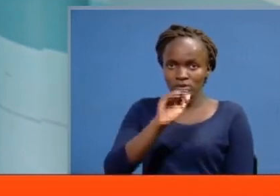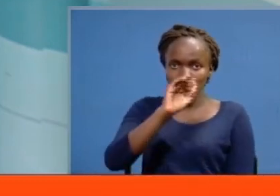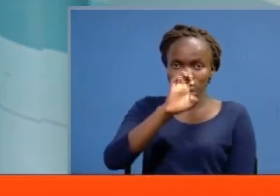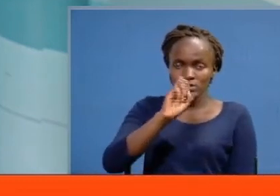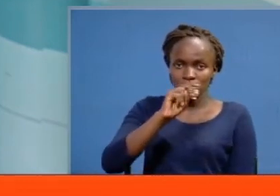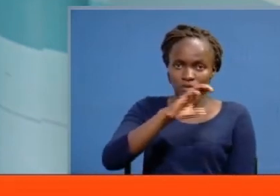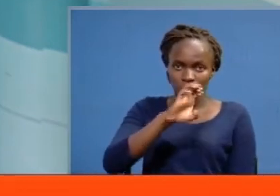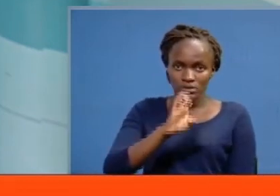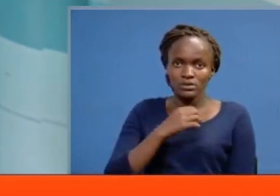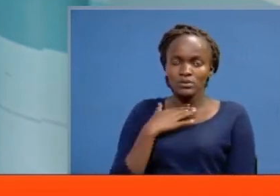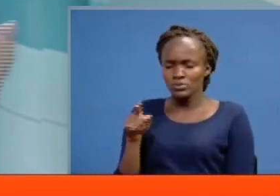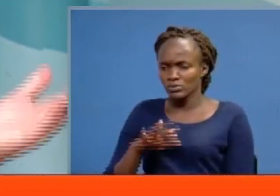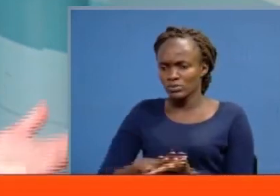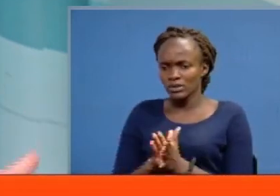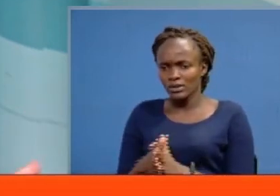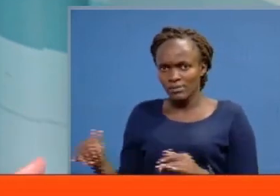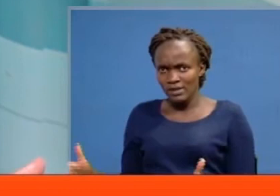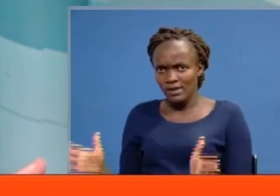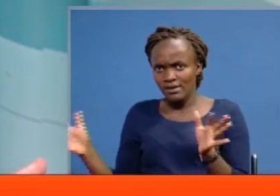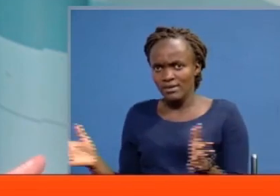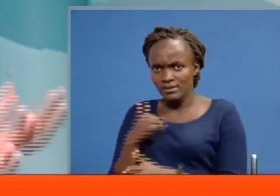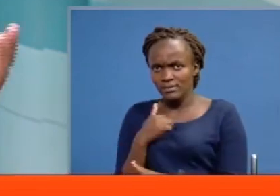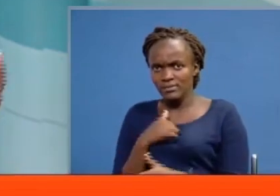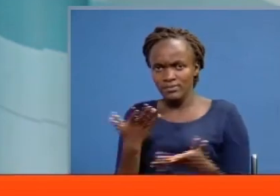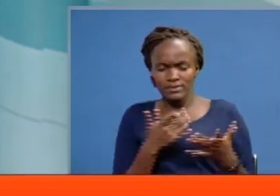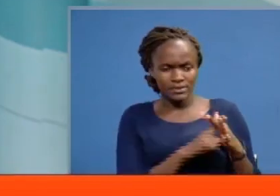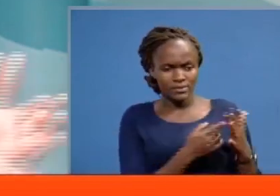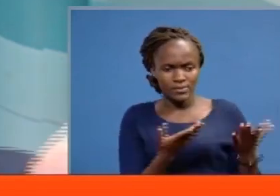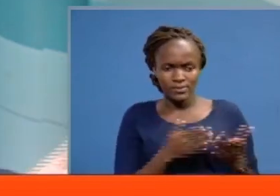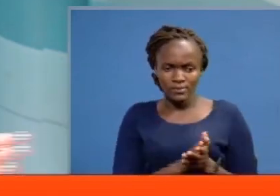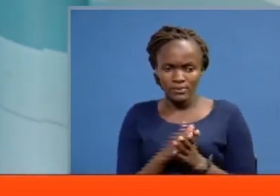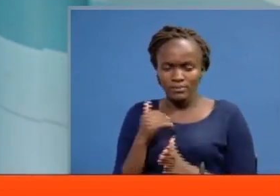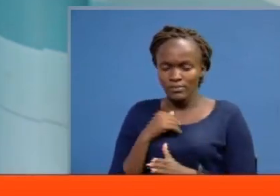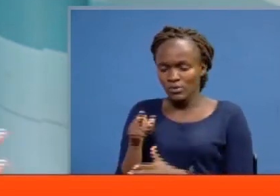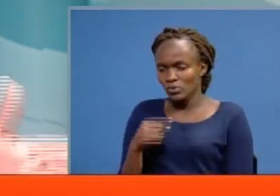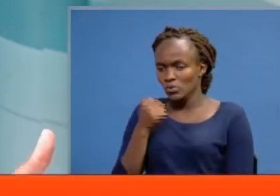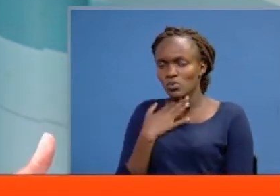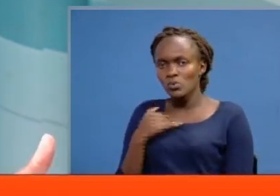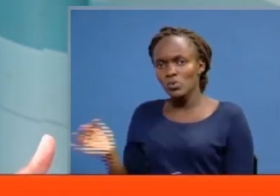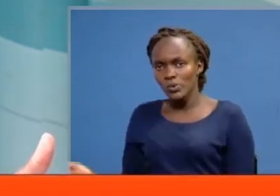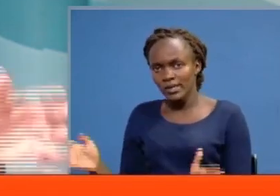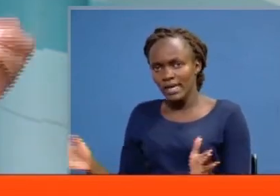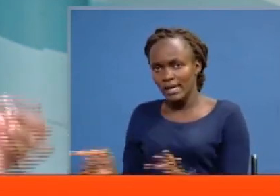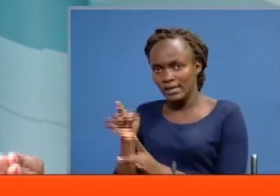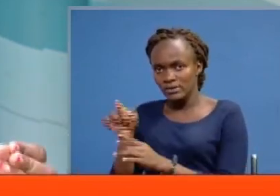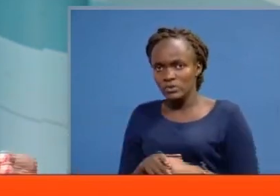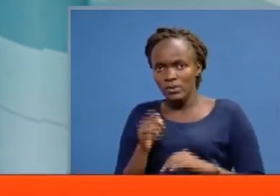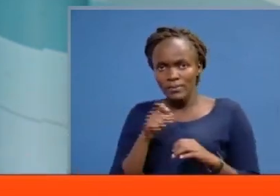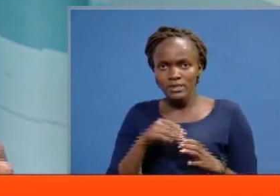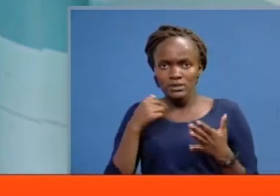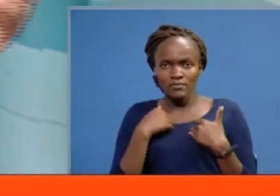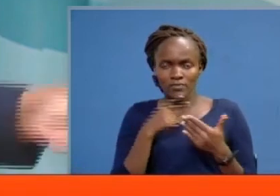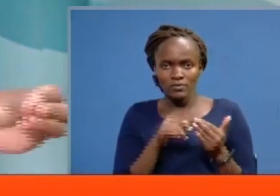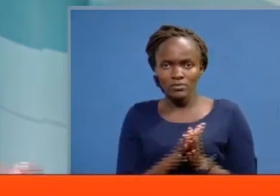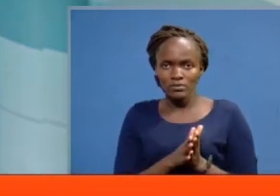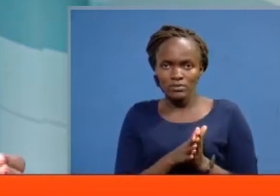mentor me. And I'm like, where do I begin mentoring you? I think as a mentee or somebody who wants to be mentored, you have to have like